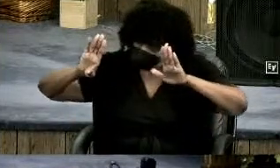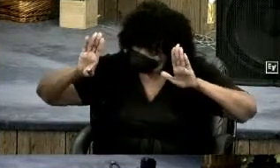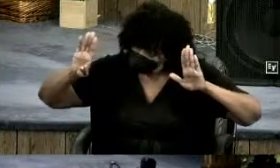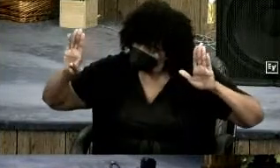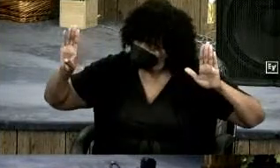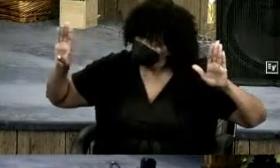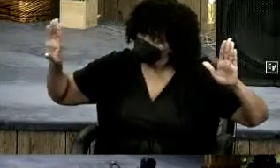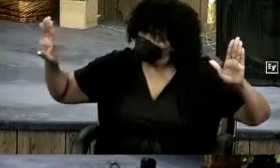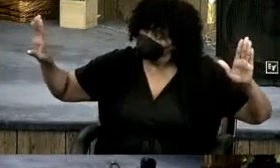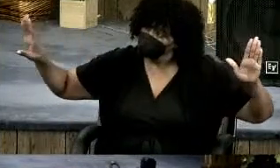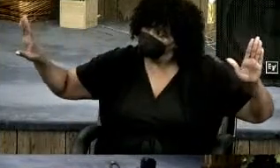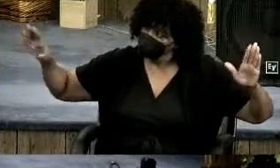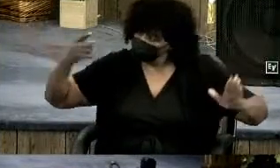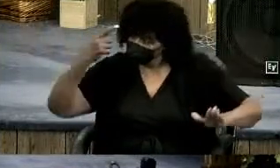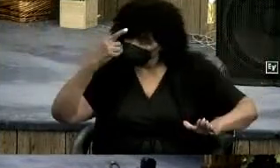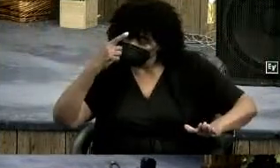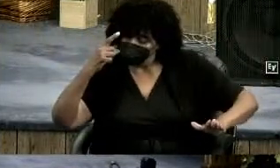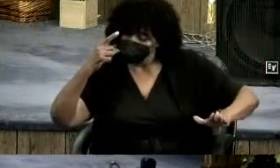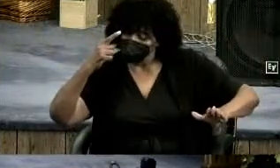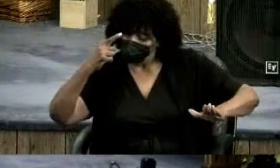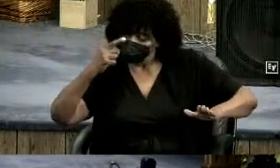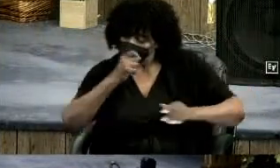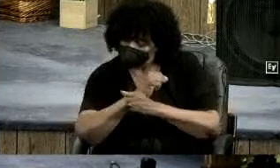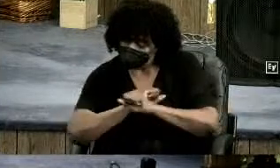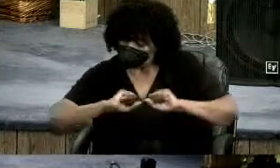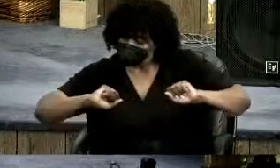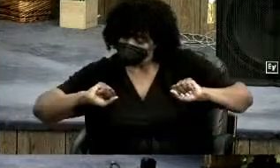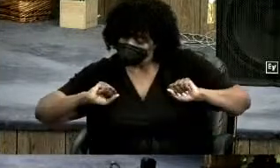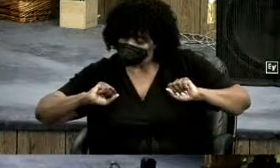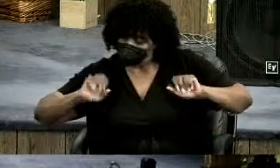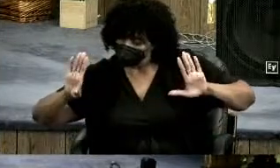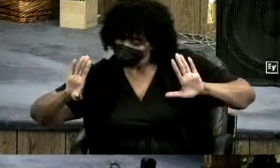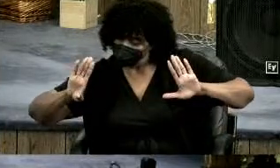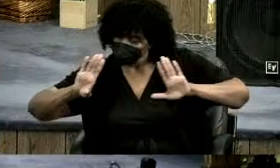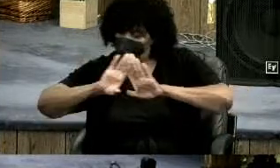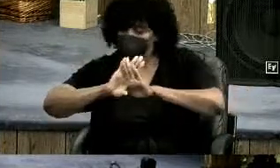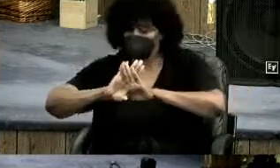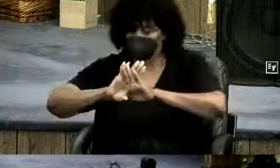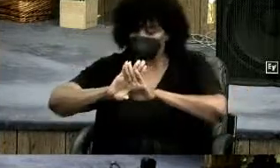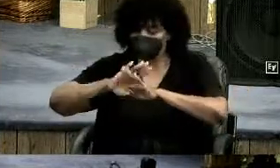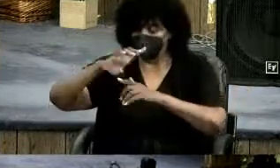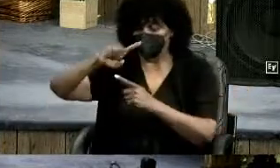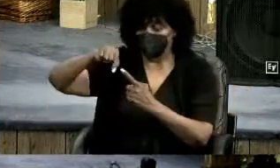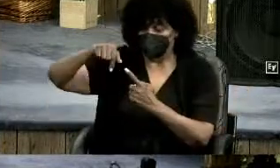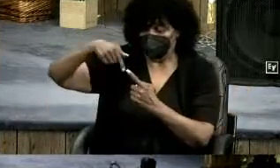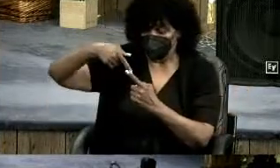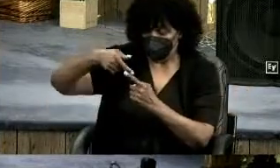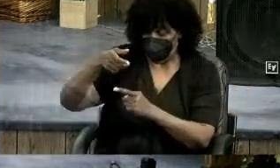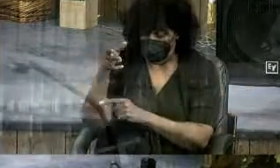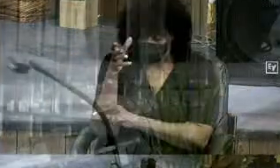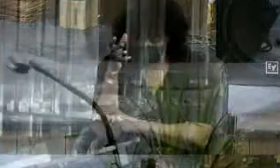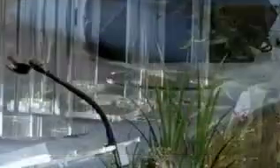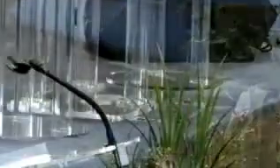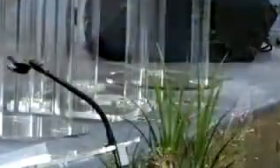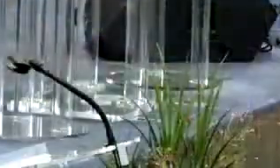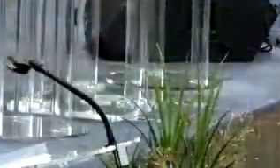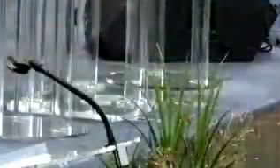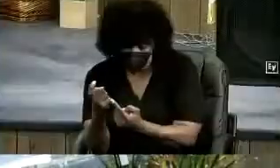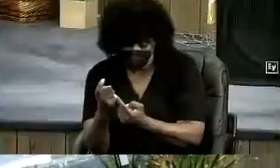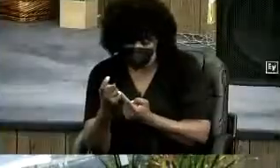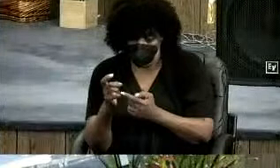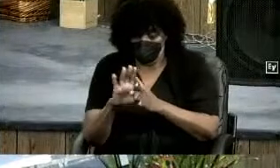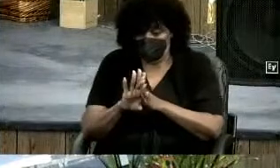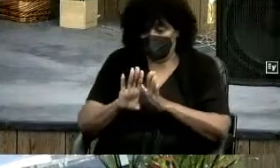to let people in for refuge, but they're supposed to shut when the devil tries to follow. The same gates that open for those who